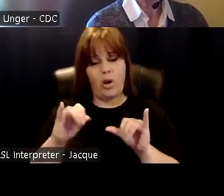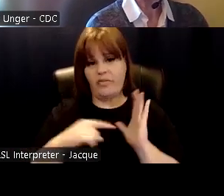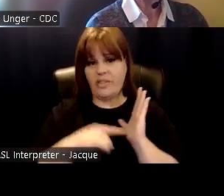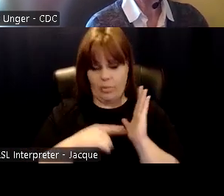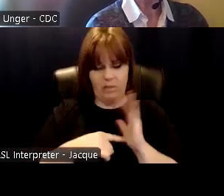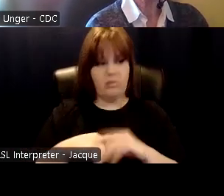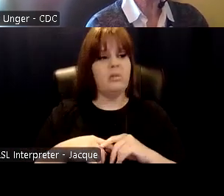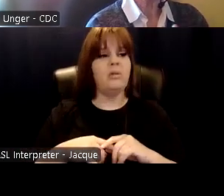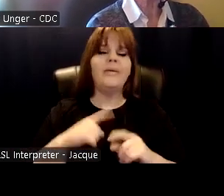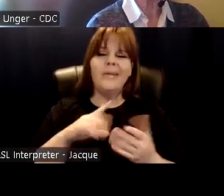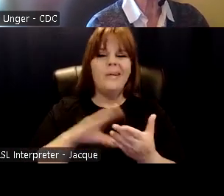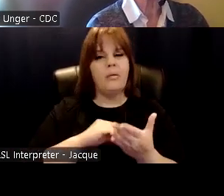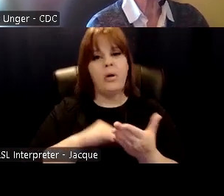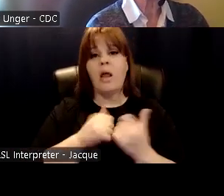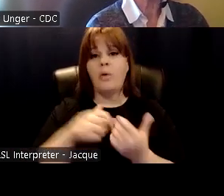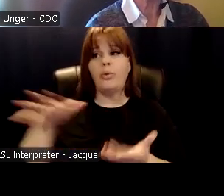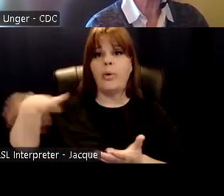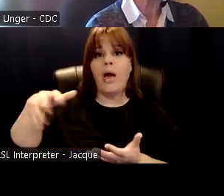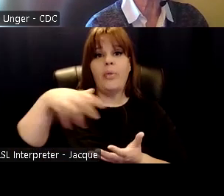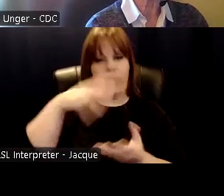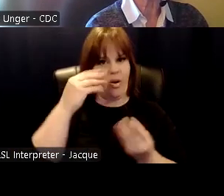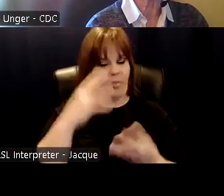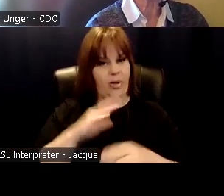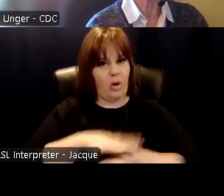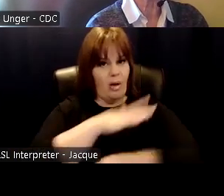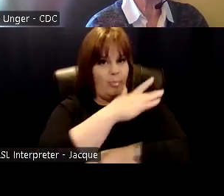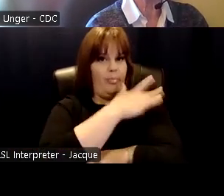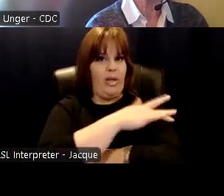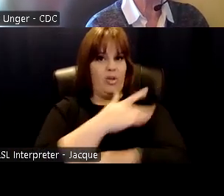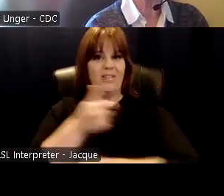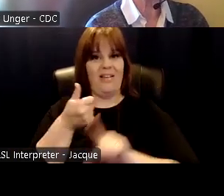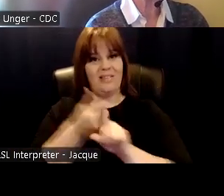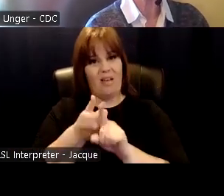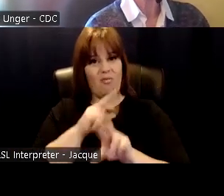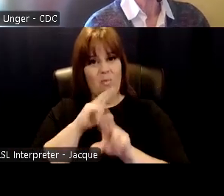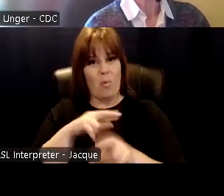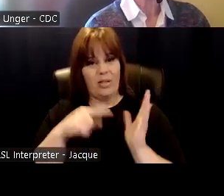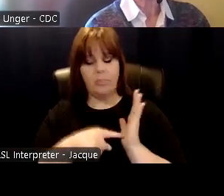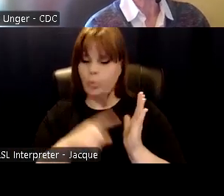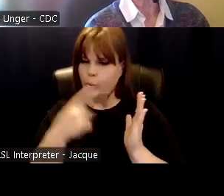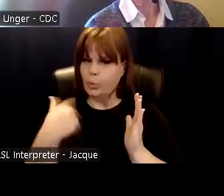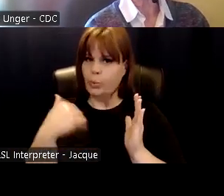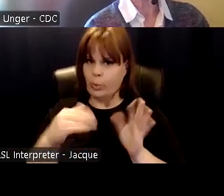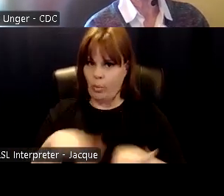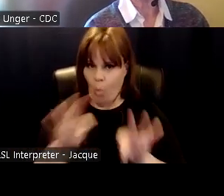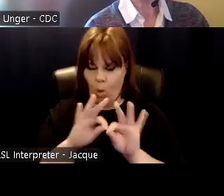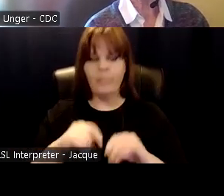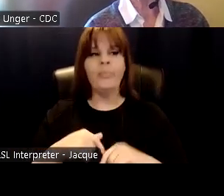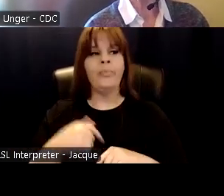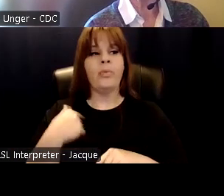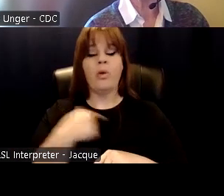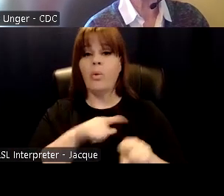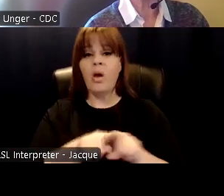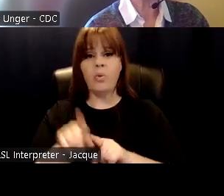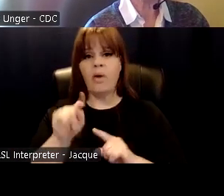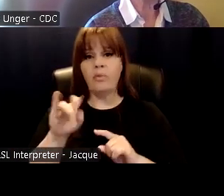learning how to gather information on patients' self-reported symptoms is really important. We also have toolkits for patients